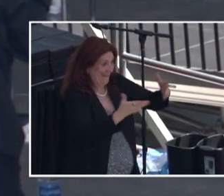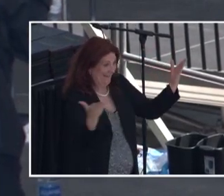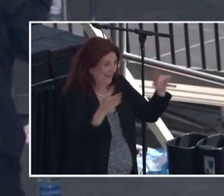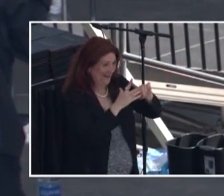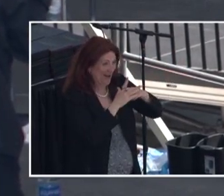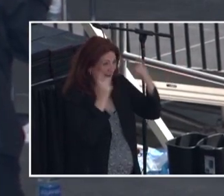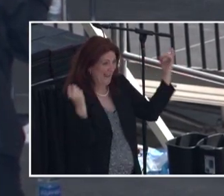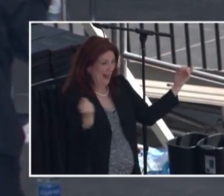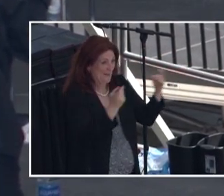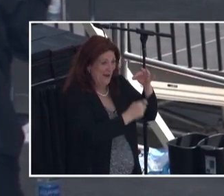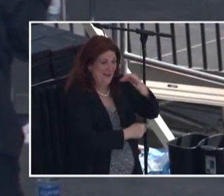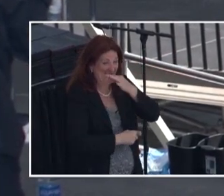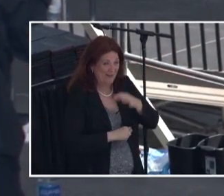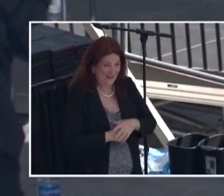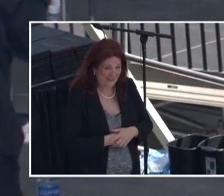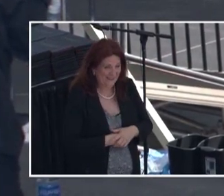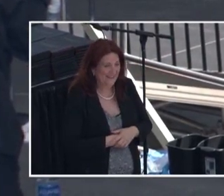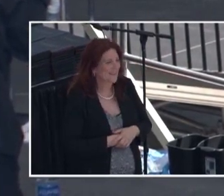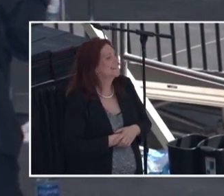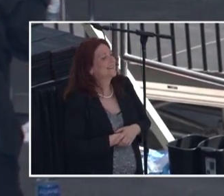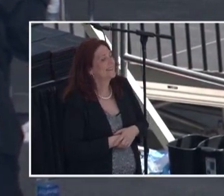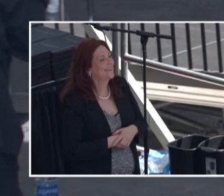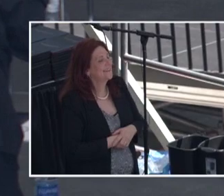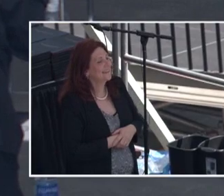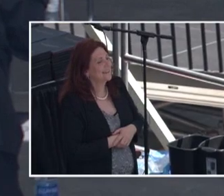And speaking of milestone numbers,